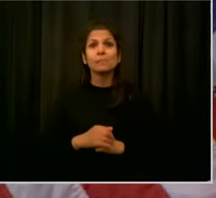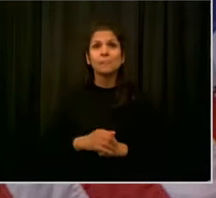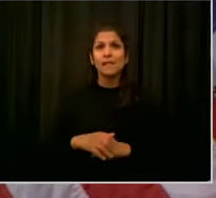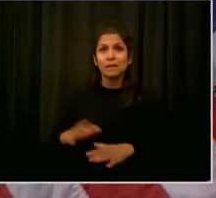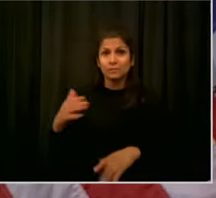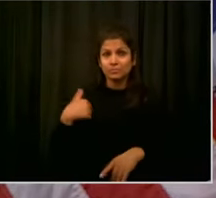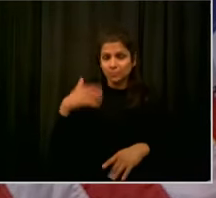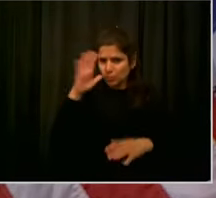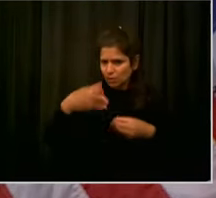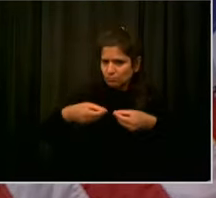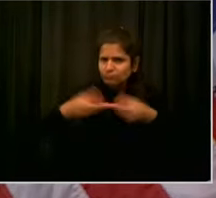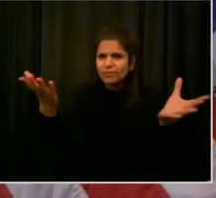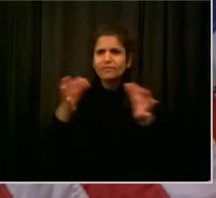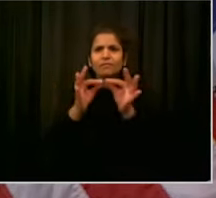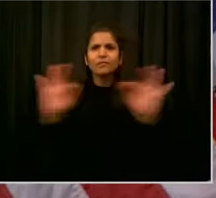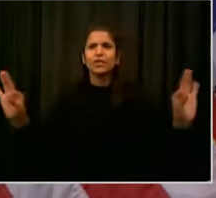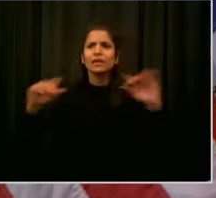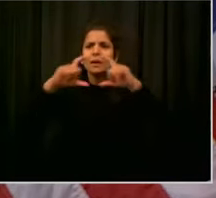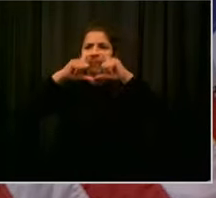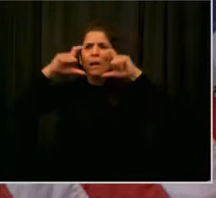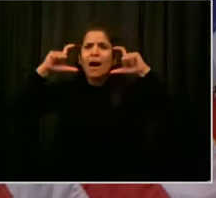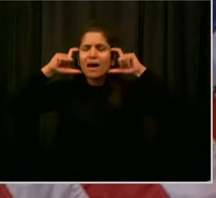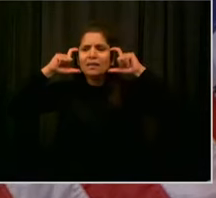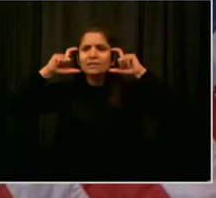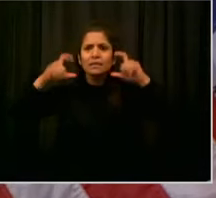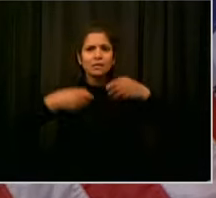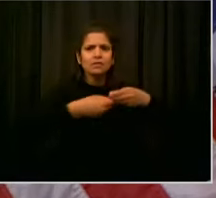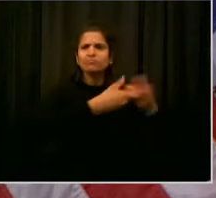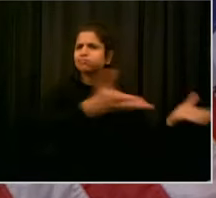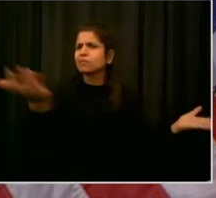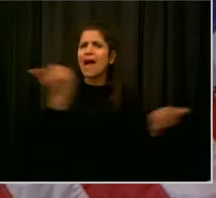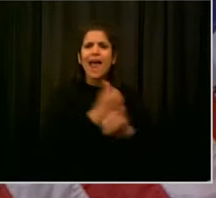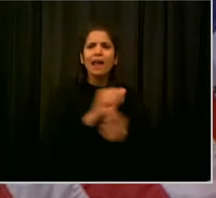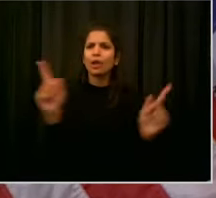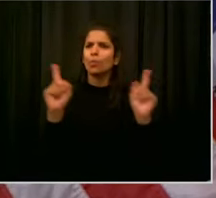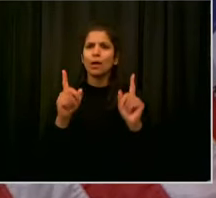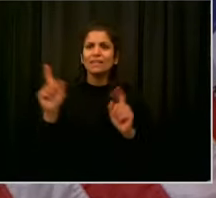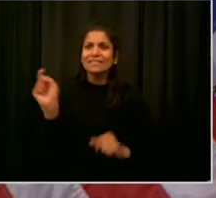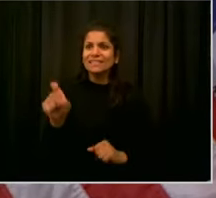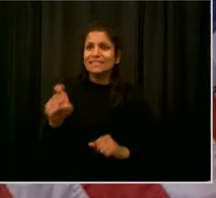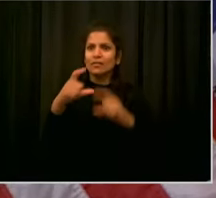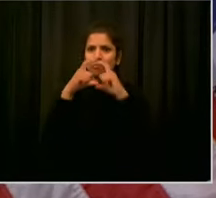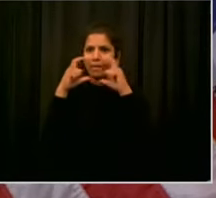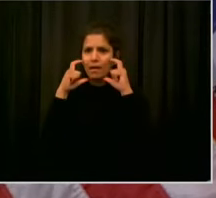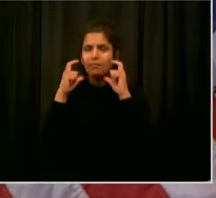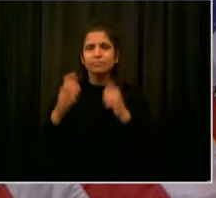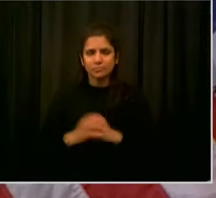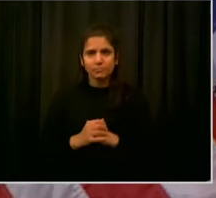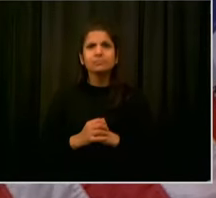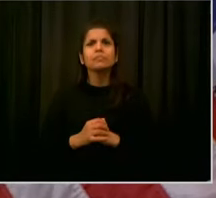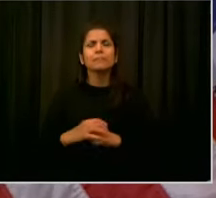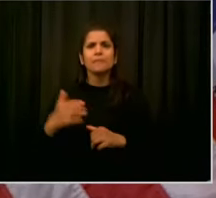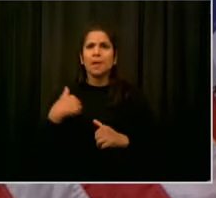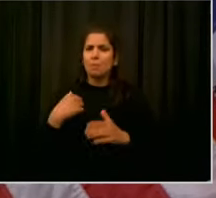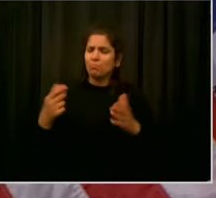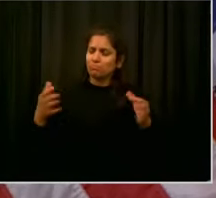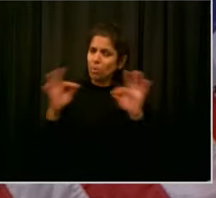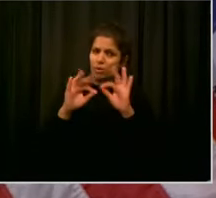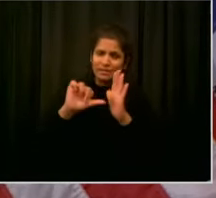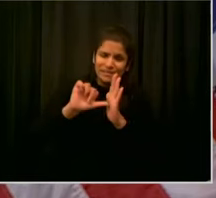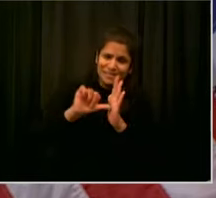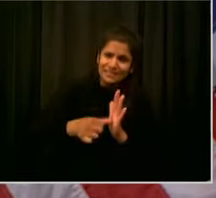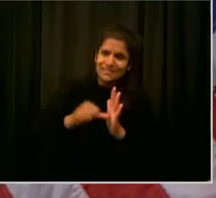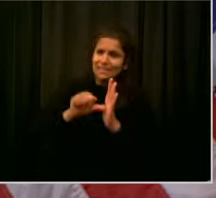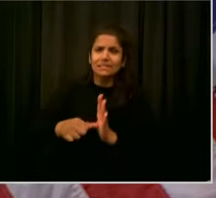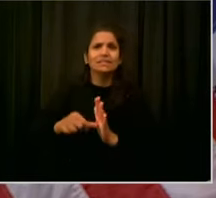is crucial to put those markings in place and give people clear guidance. New Yorkers, I've been watching, you know, how many places with a